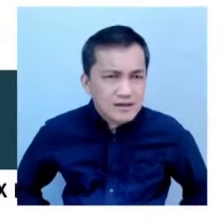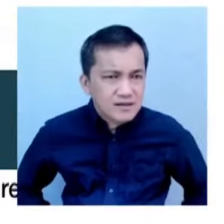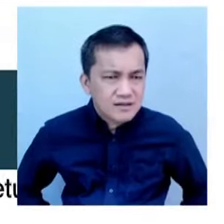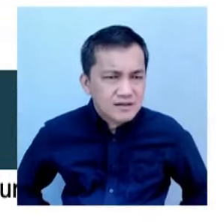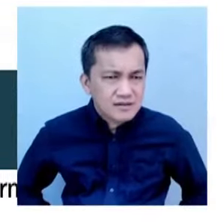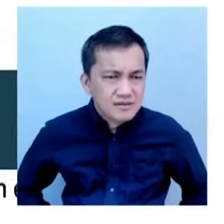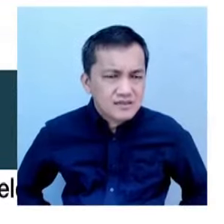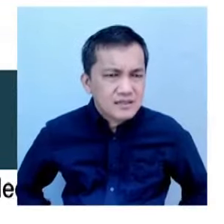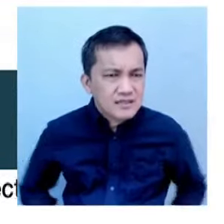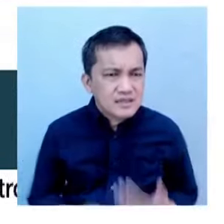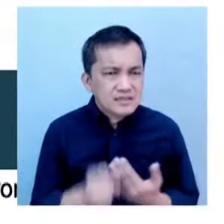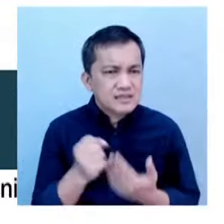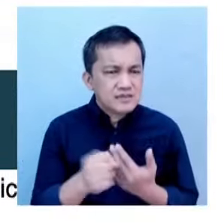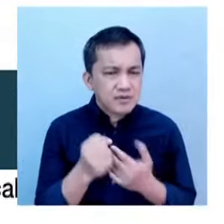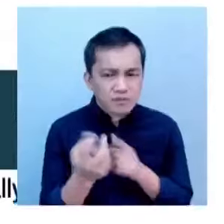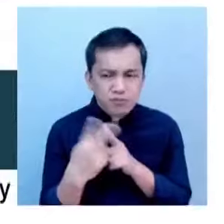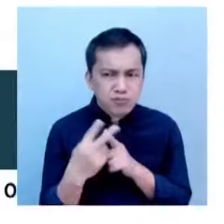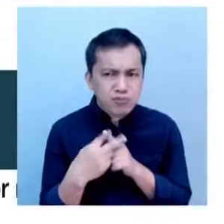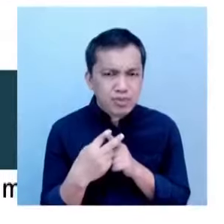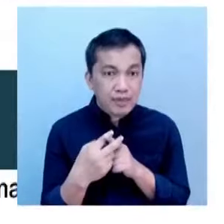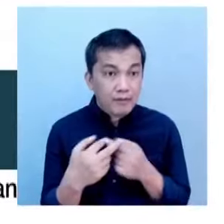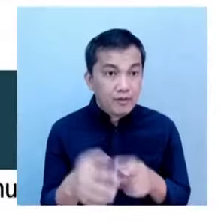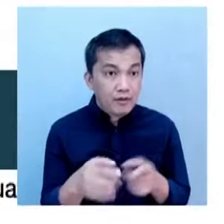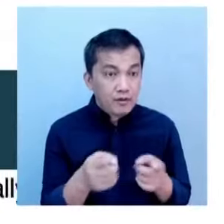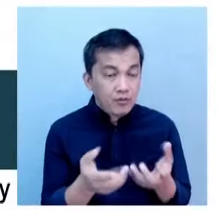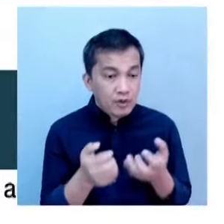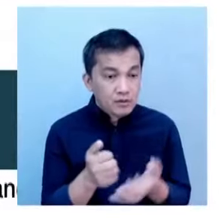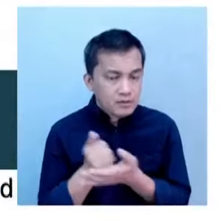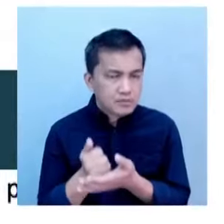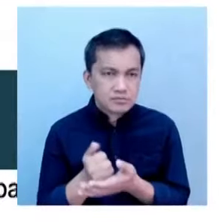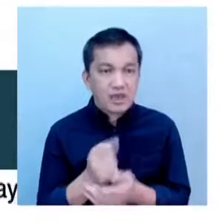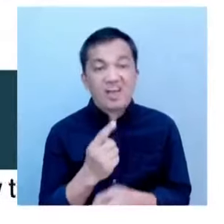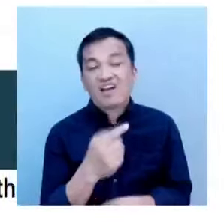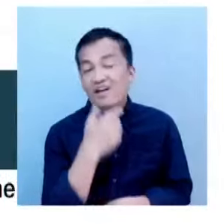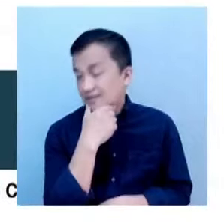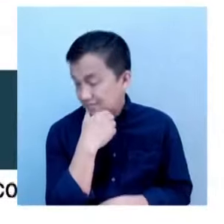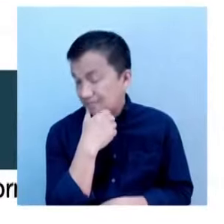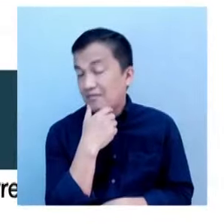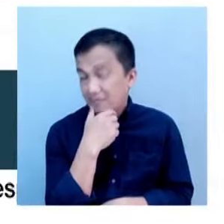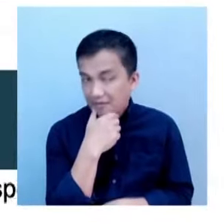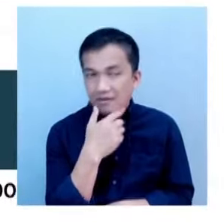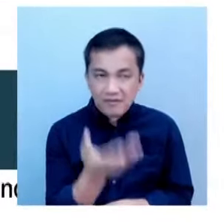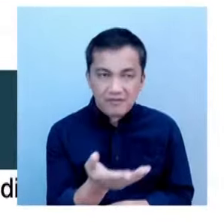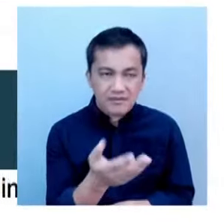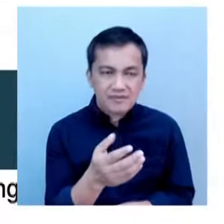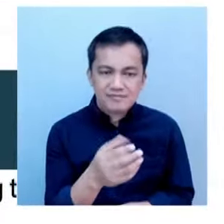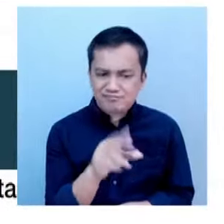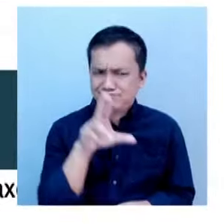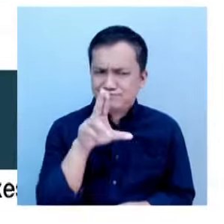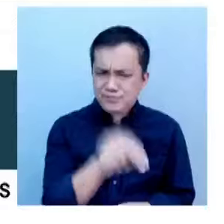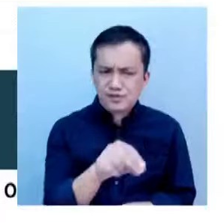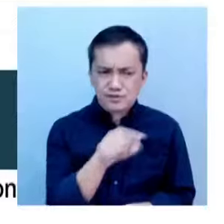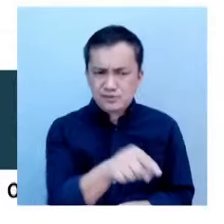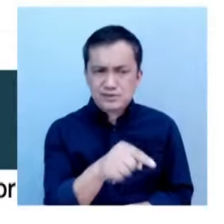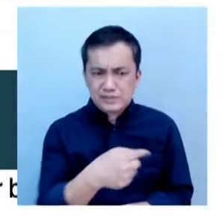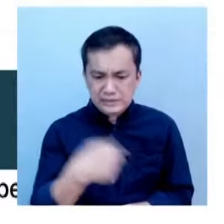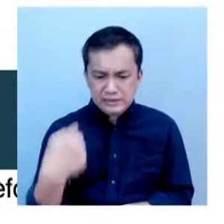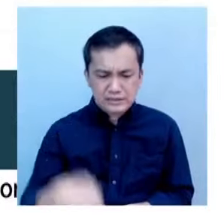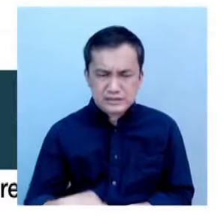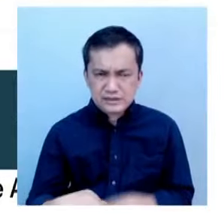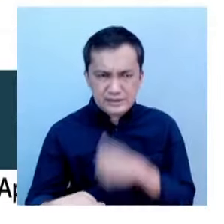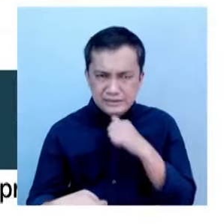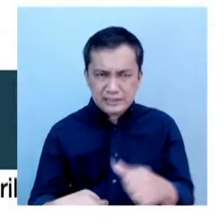It's not a simple just recruiting and, you know, they want to help. Yeah, right. That's a big no-no. They are Chinese citizens. They're not Filipino